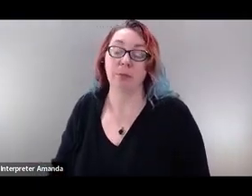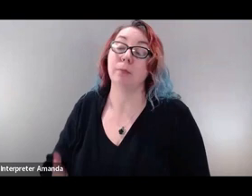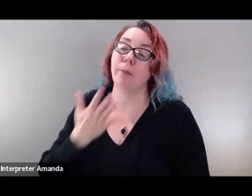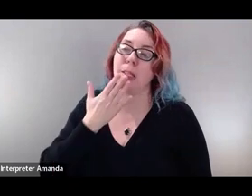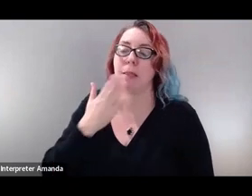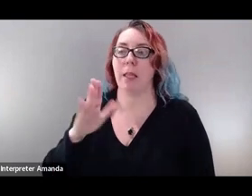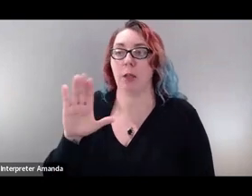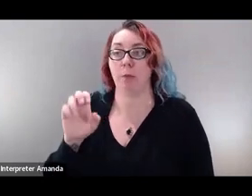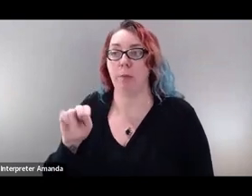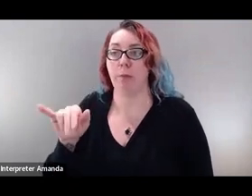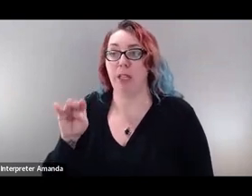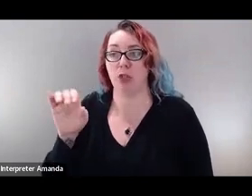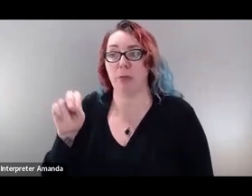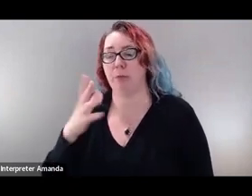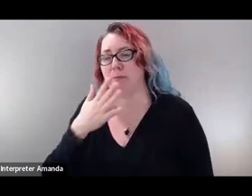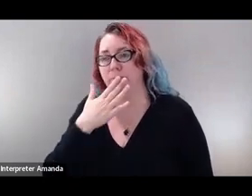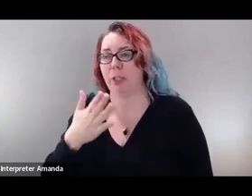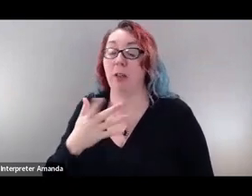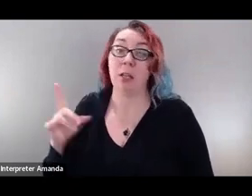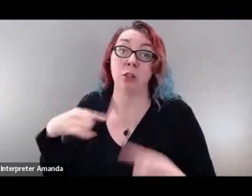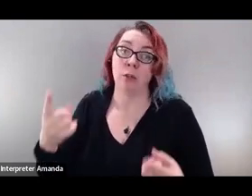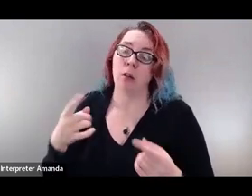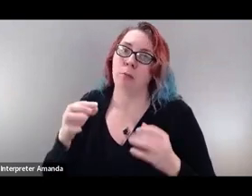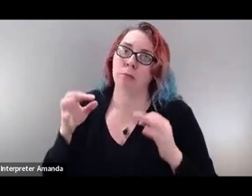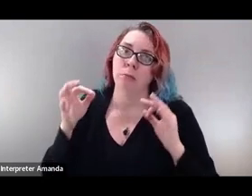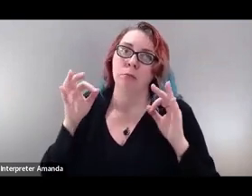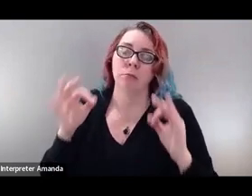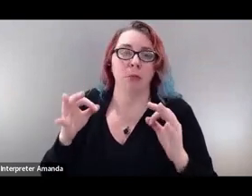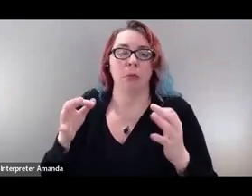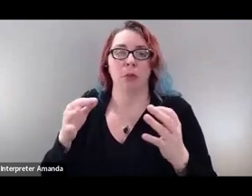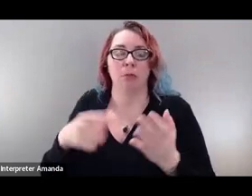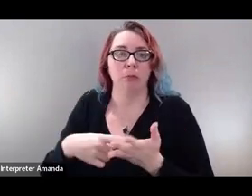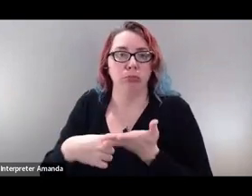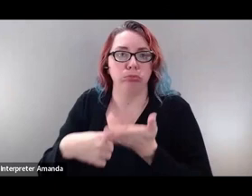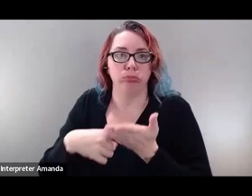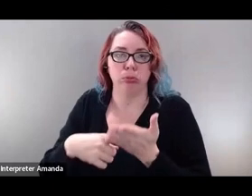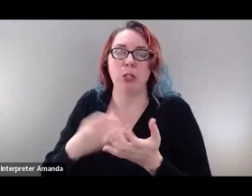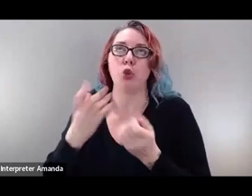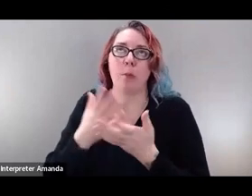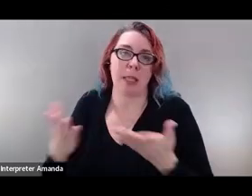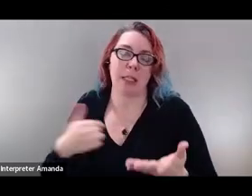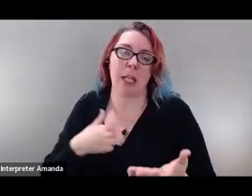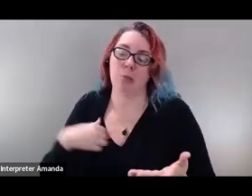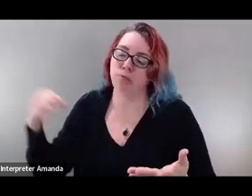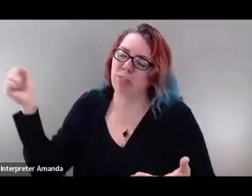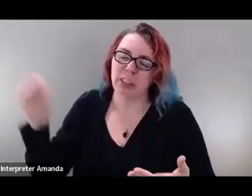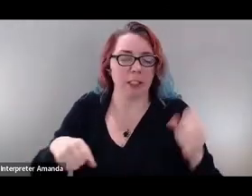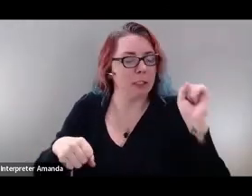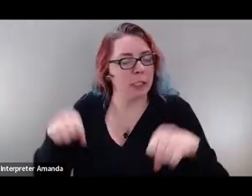many wonderful sentiments. I feel like many words that have been echoed, that have been said already will come up.